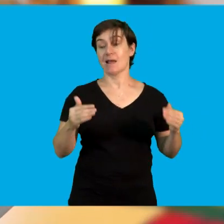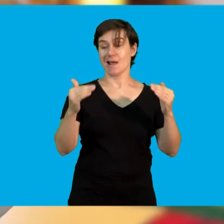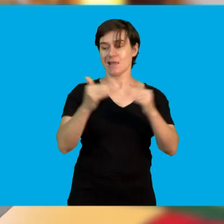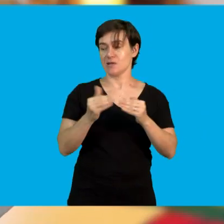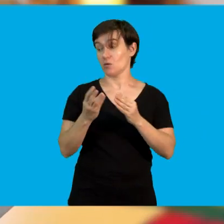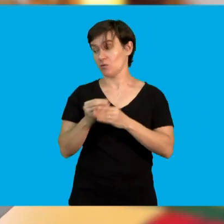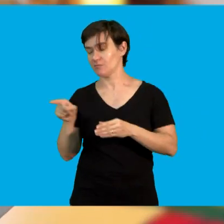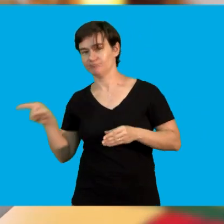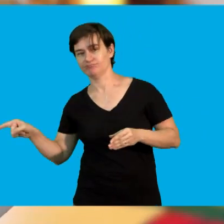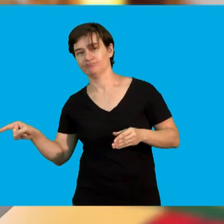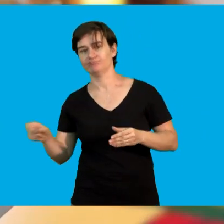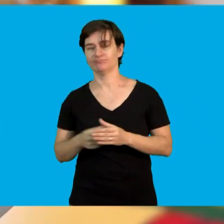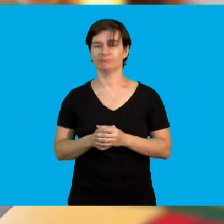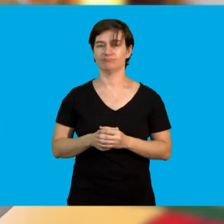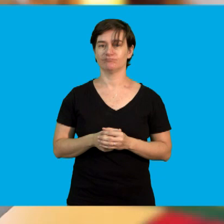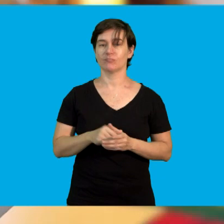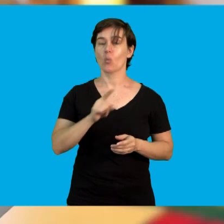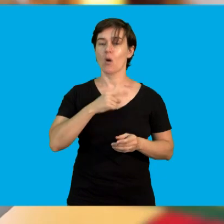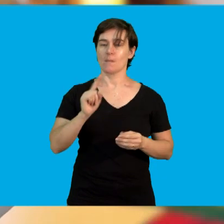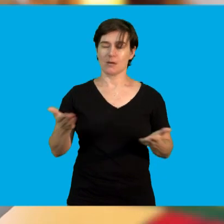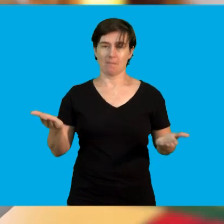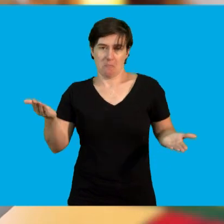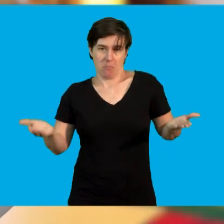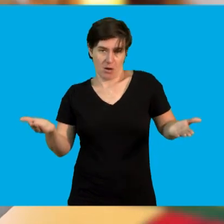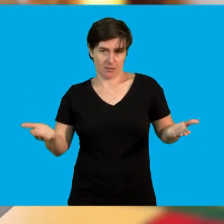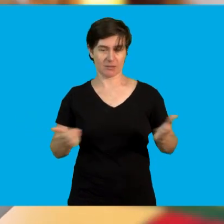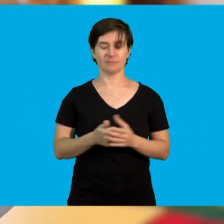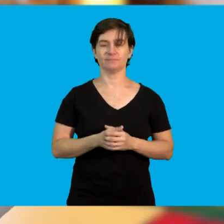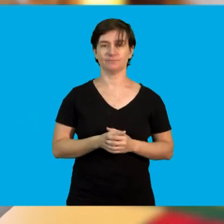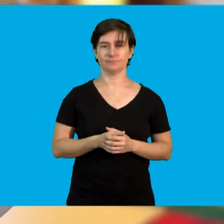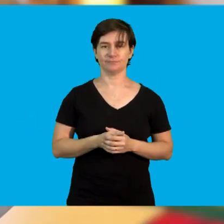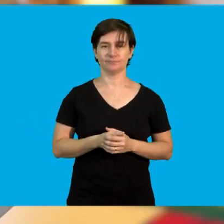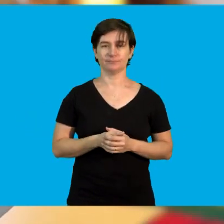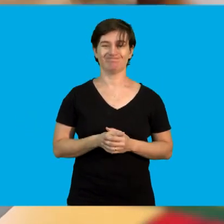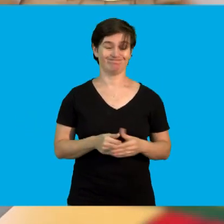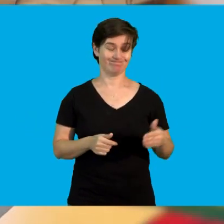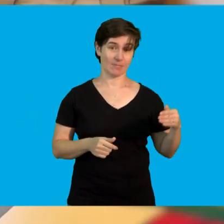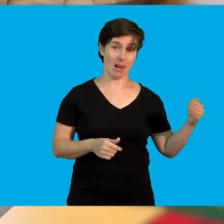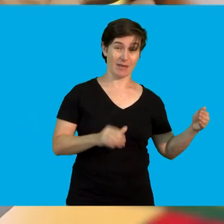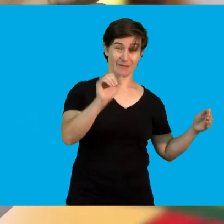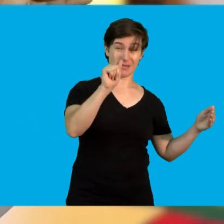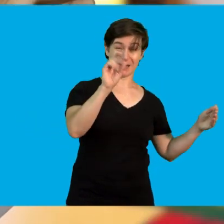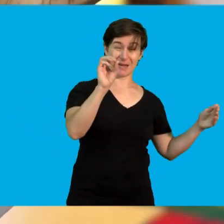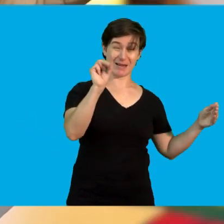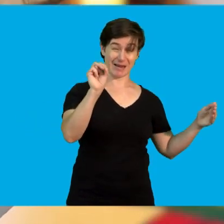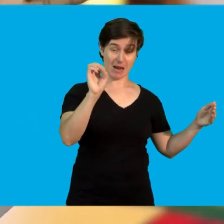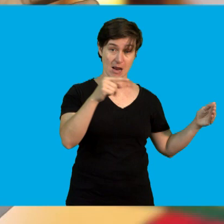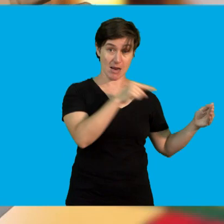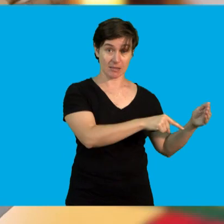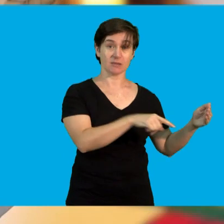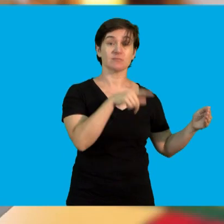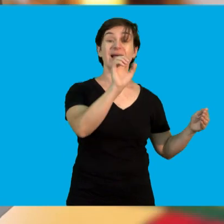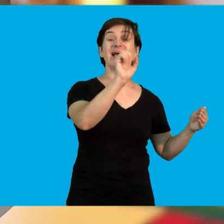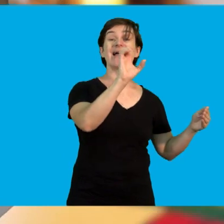we also have on the right-hand side, because we want to always keep the equation balanced. So the number of the atoms on the left-hand side of the